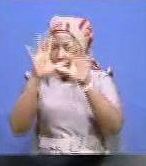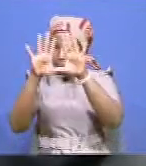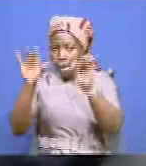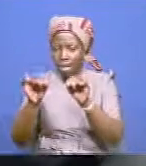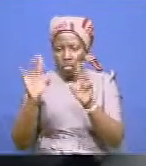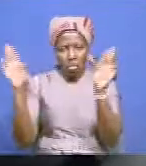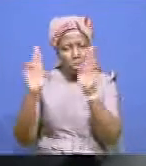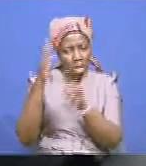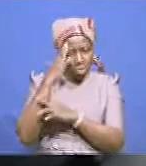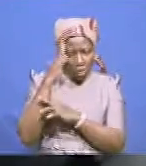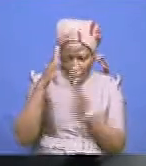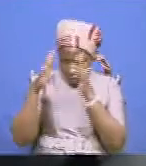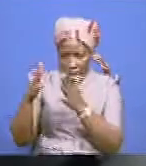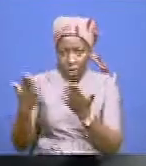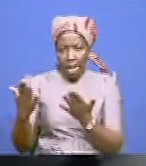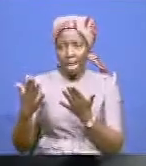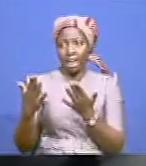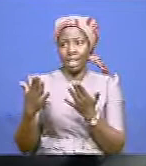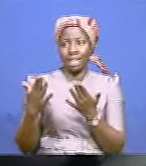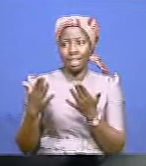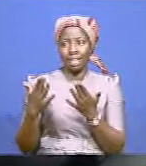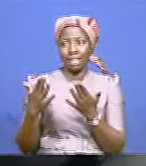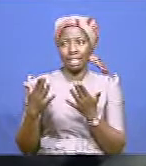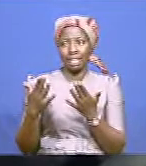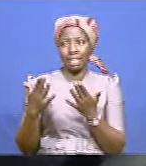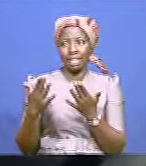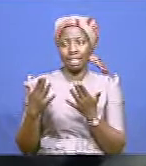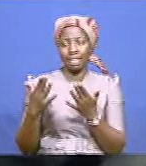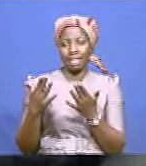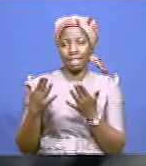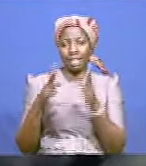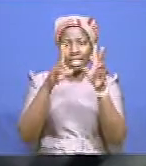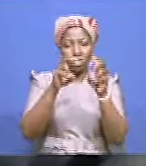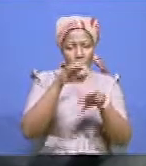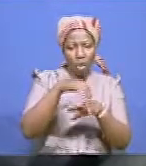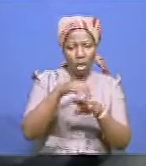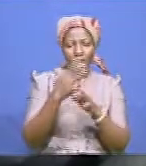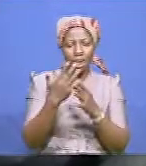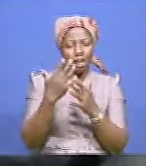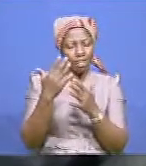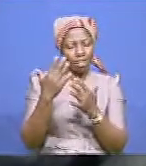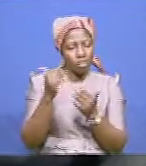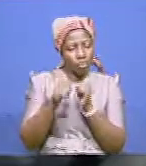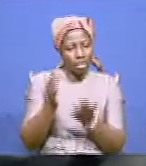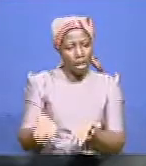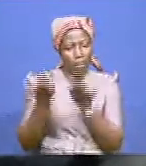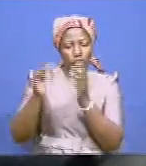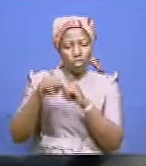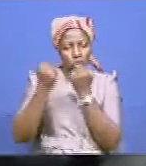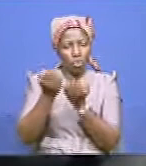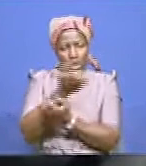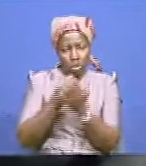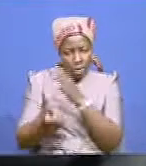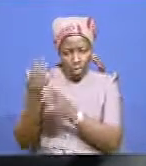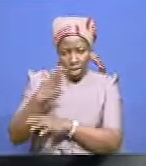already know where we are focusing on. Issues that spur socioeconomic growth in our county. And therefore chances are that we will